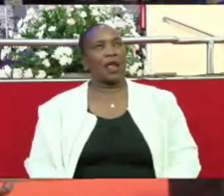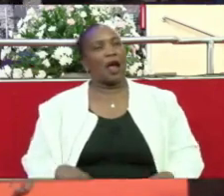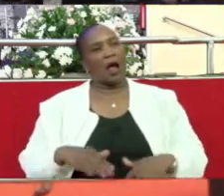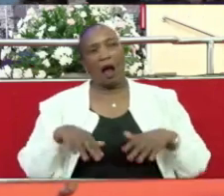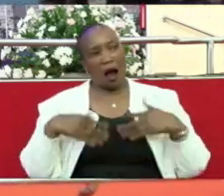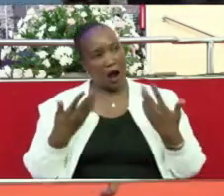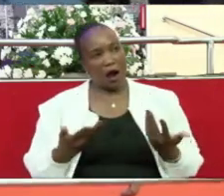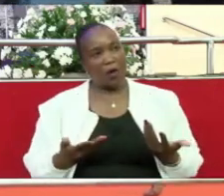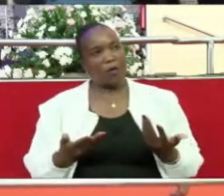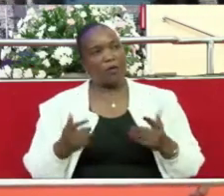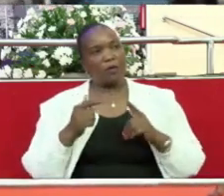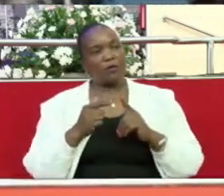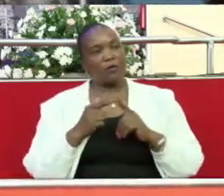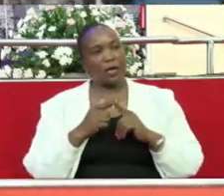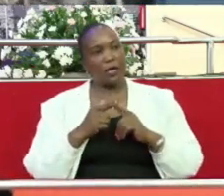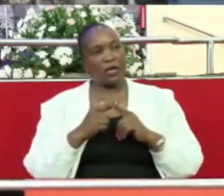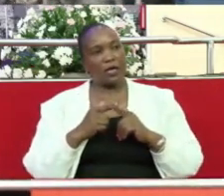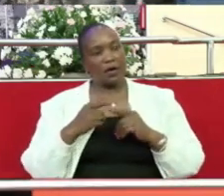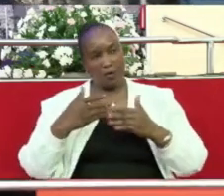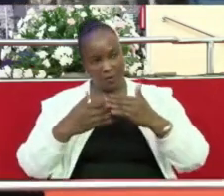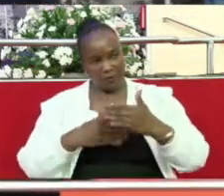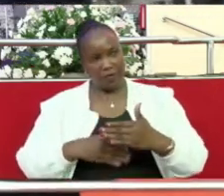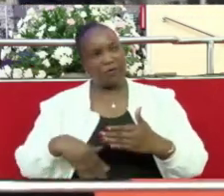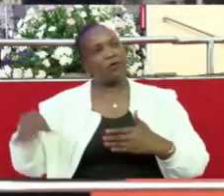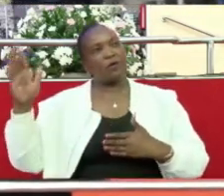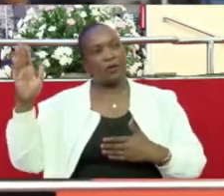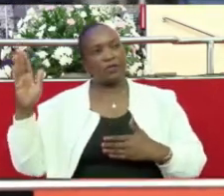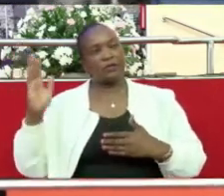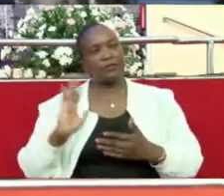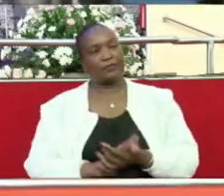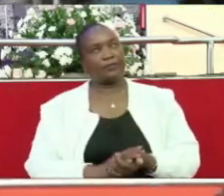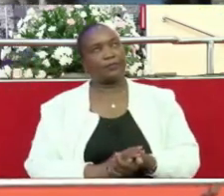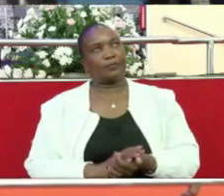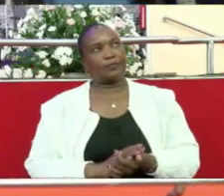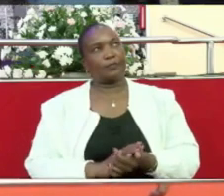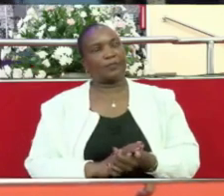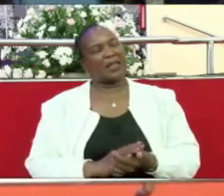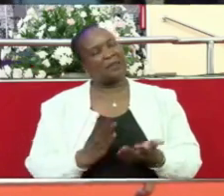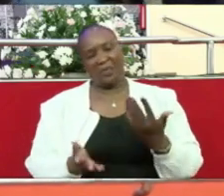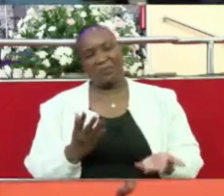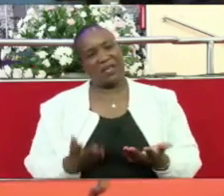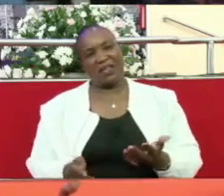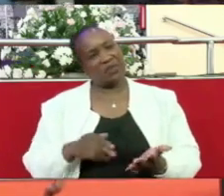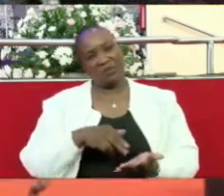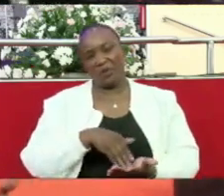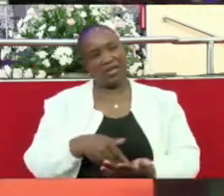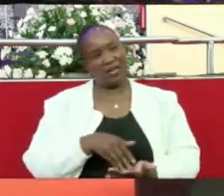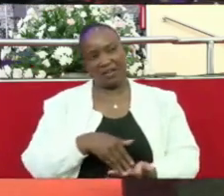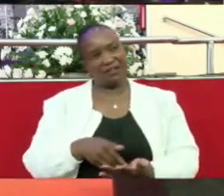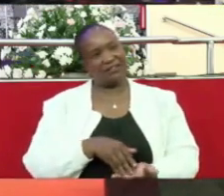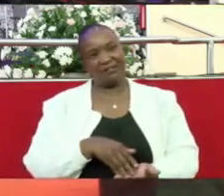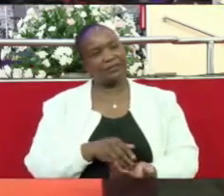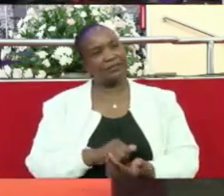Tutaufikia aje? It is possible you may have no strength. Pengine una nguvu. It is possible you may be weak. Au pengine uko na